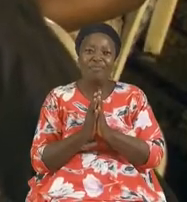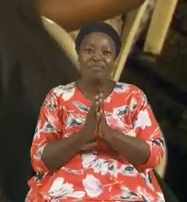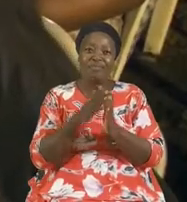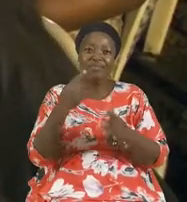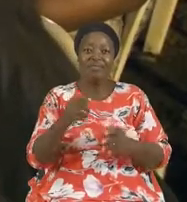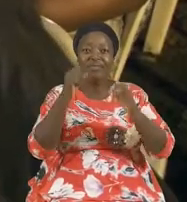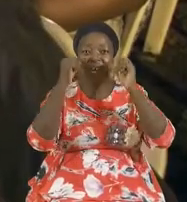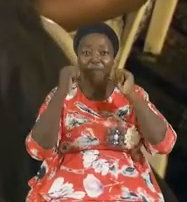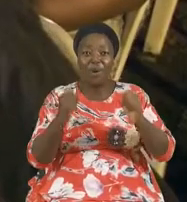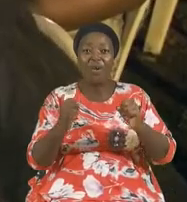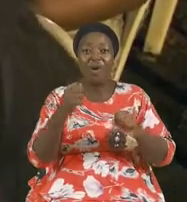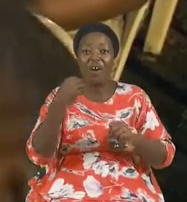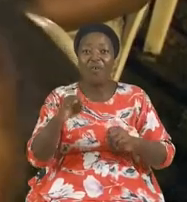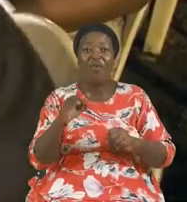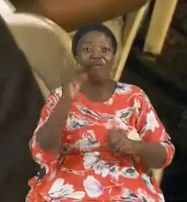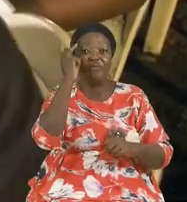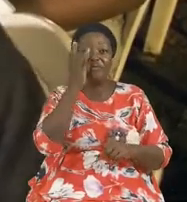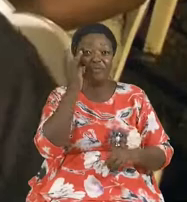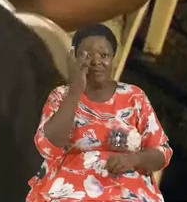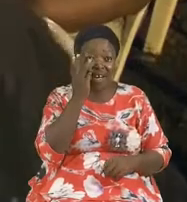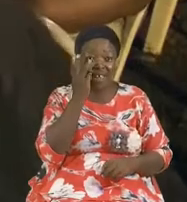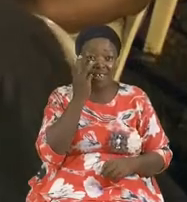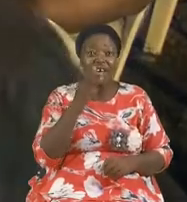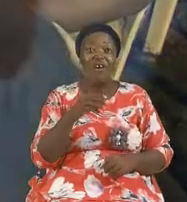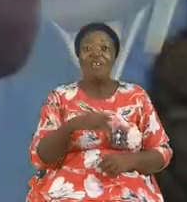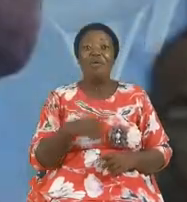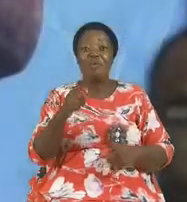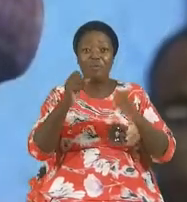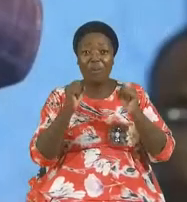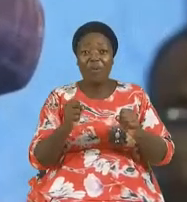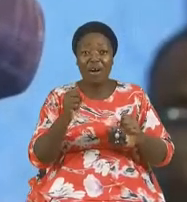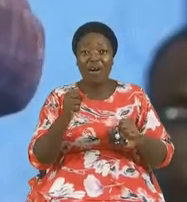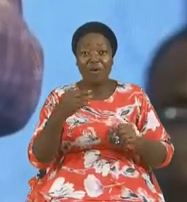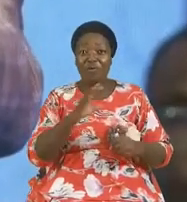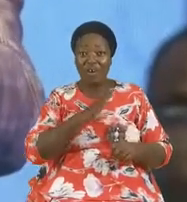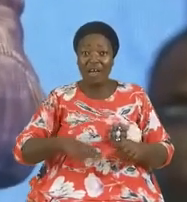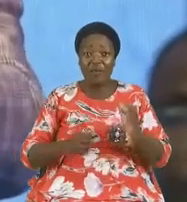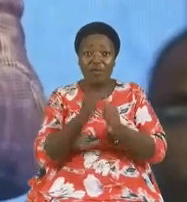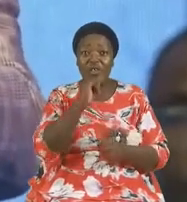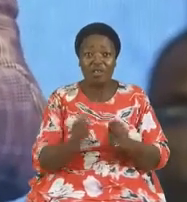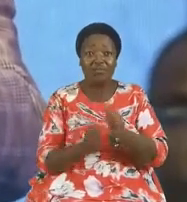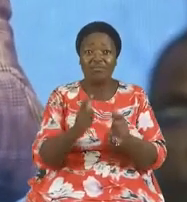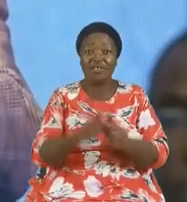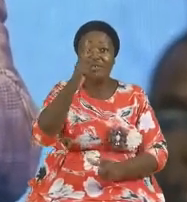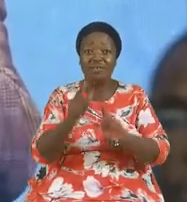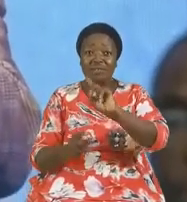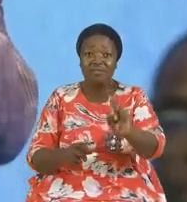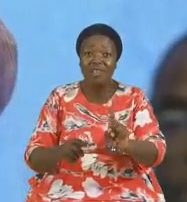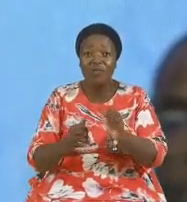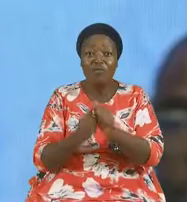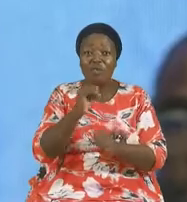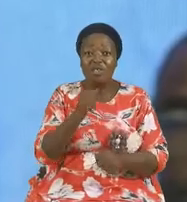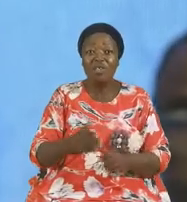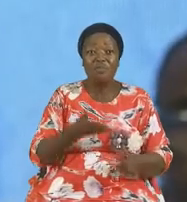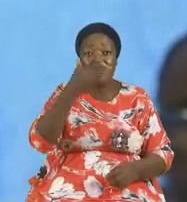Let me hear your amen. Amen. The power of alcohol or the power of Christ, which